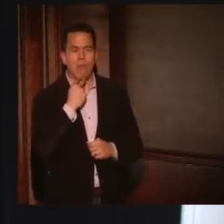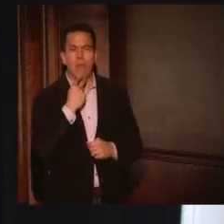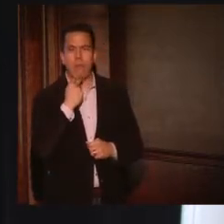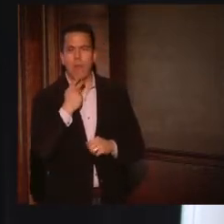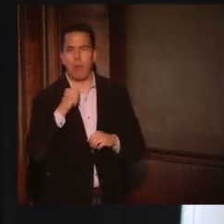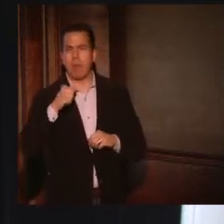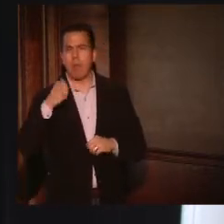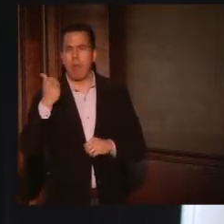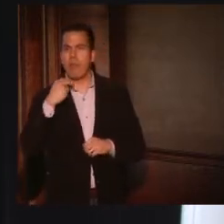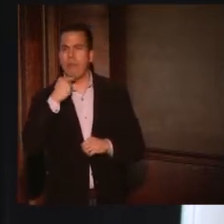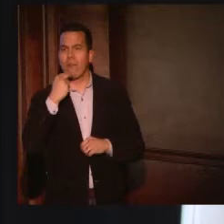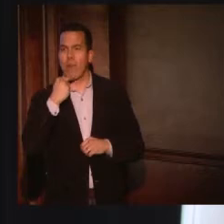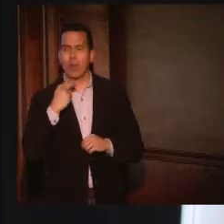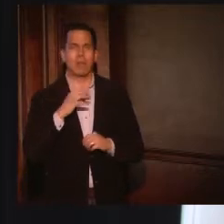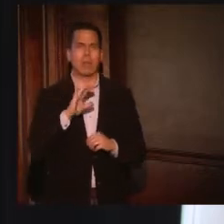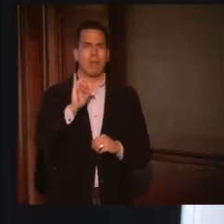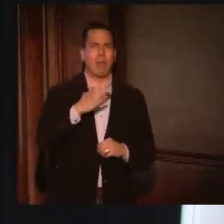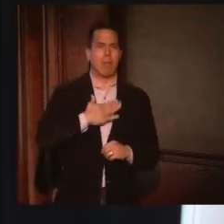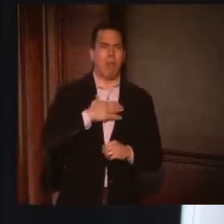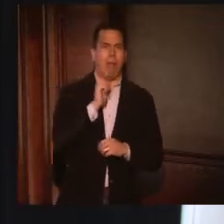It's my alter ego.